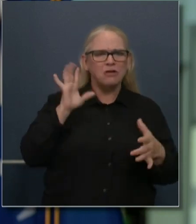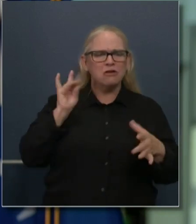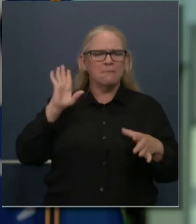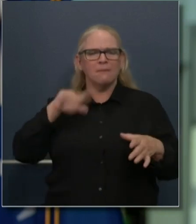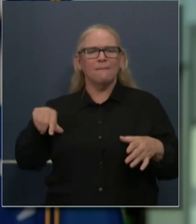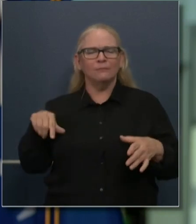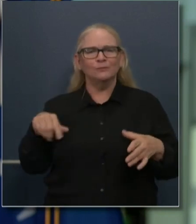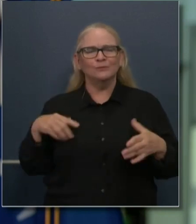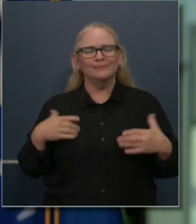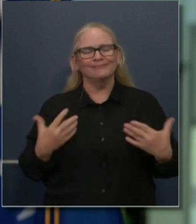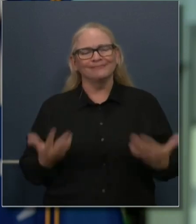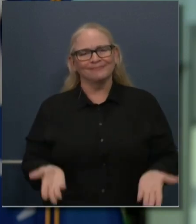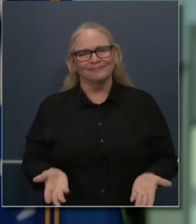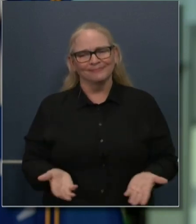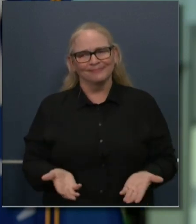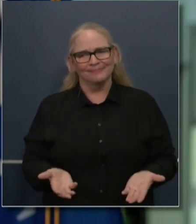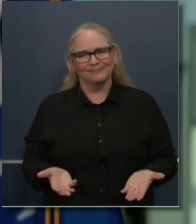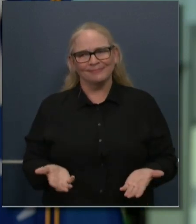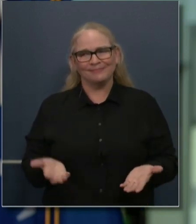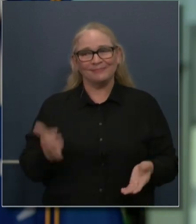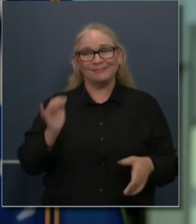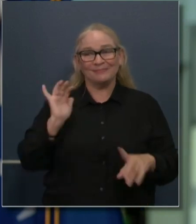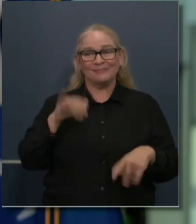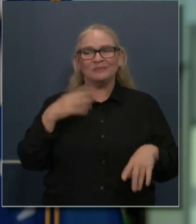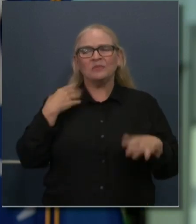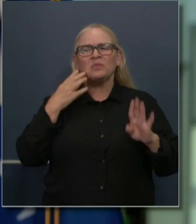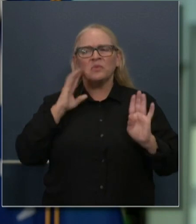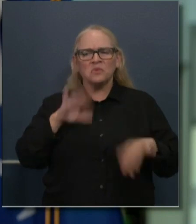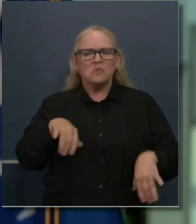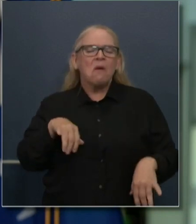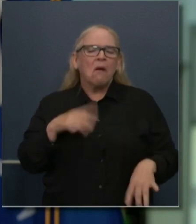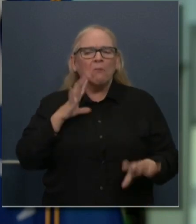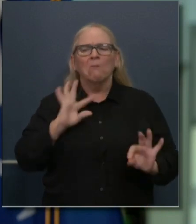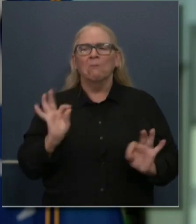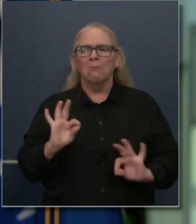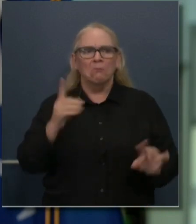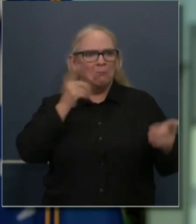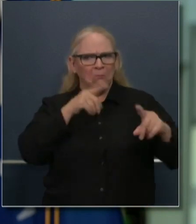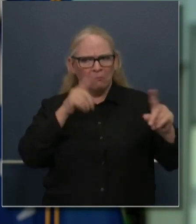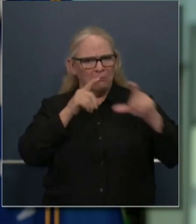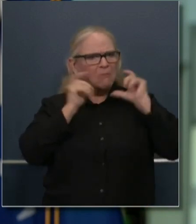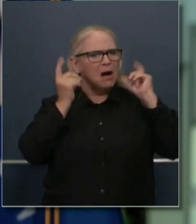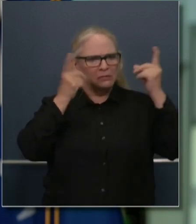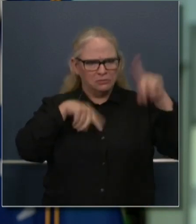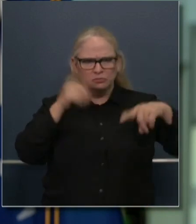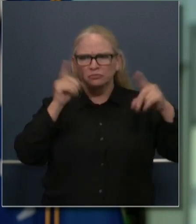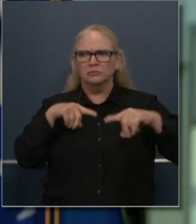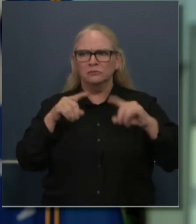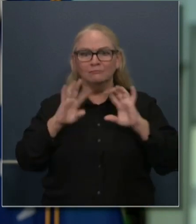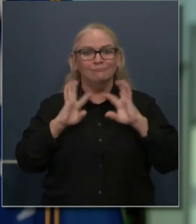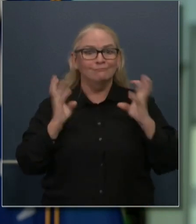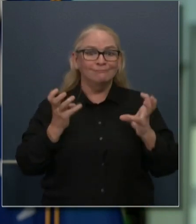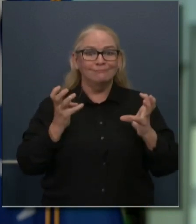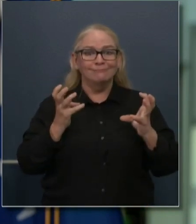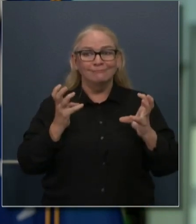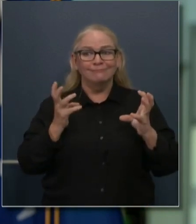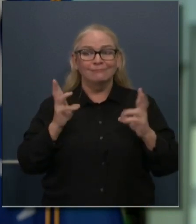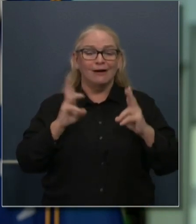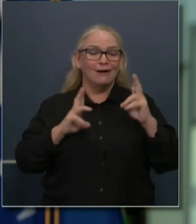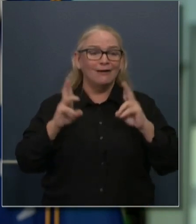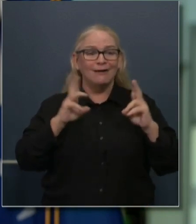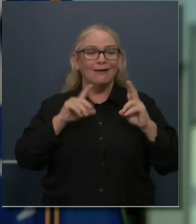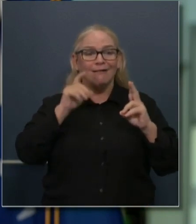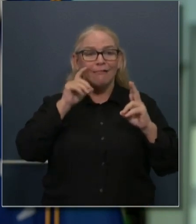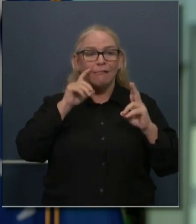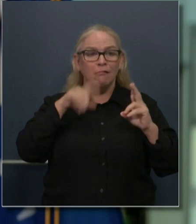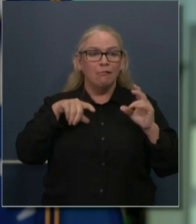may begin by wearing our face coverings, but within an hour or two, as we get to the cooler to have a drink and eat some food,